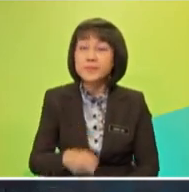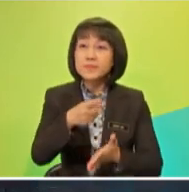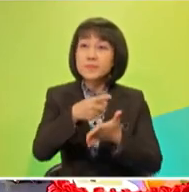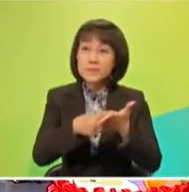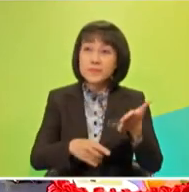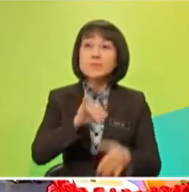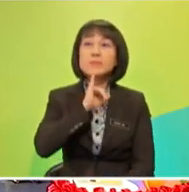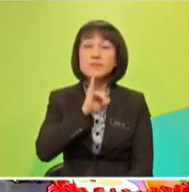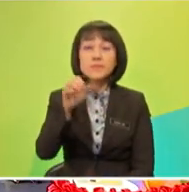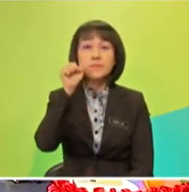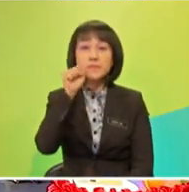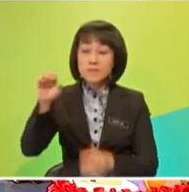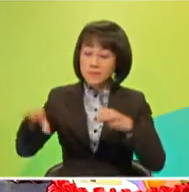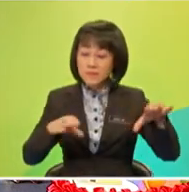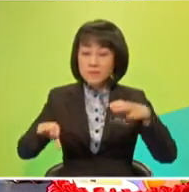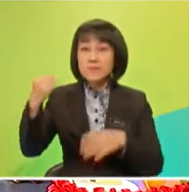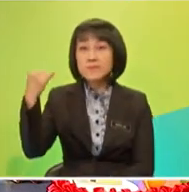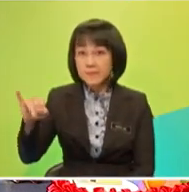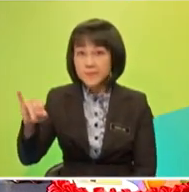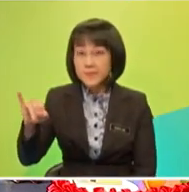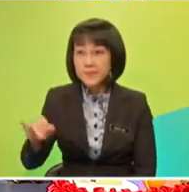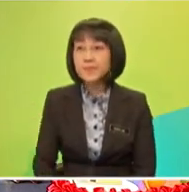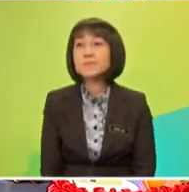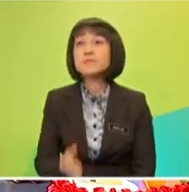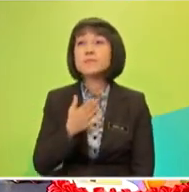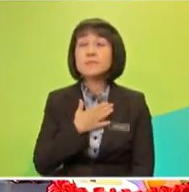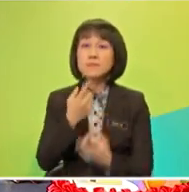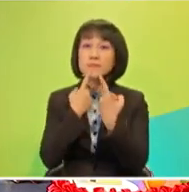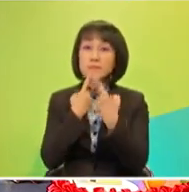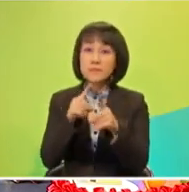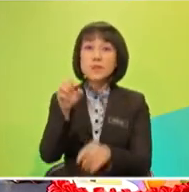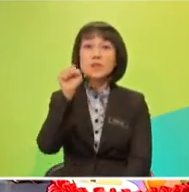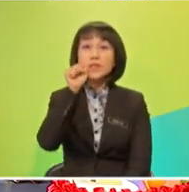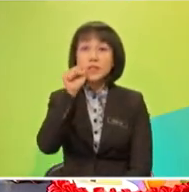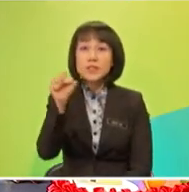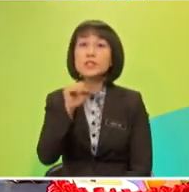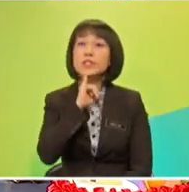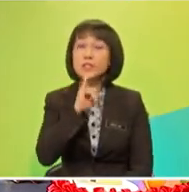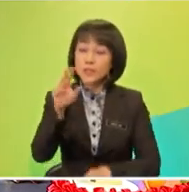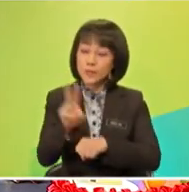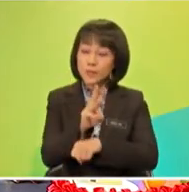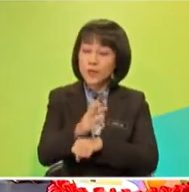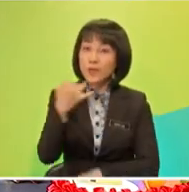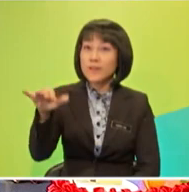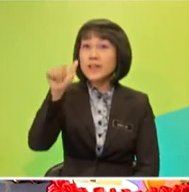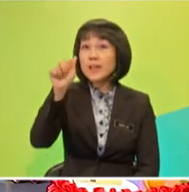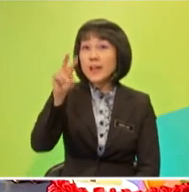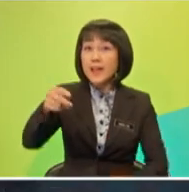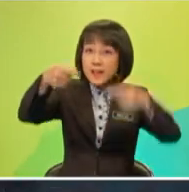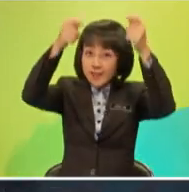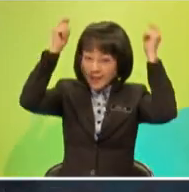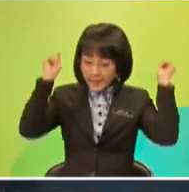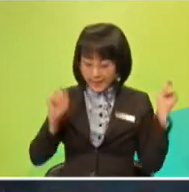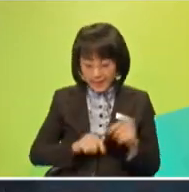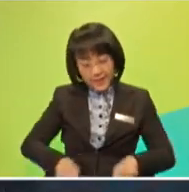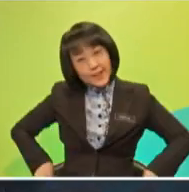she doing? And I answered, she's wearing an apron. Very good.